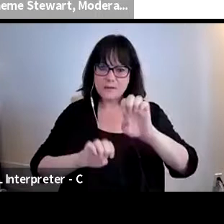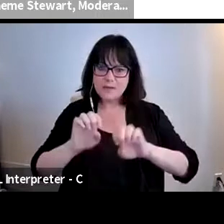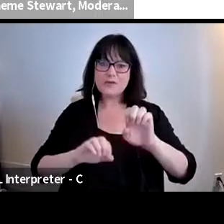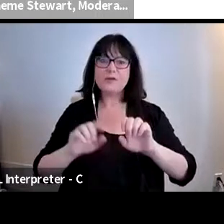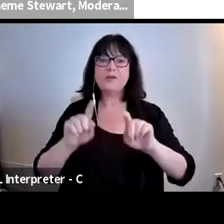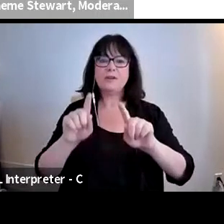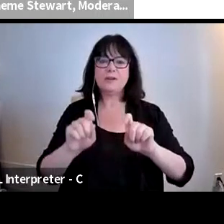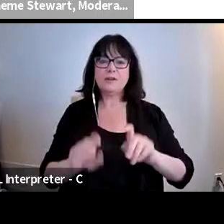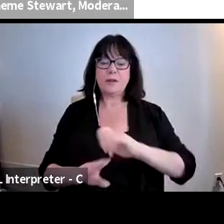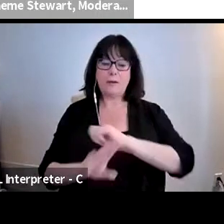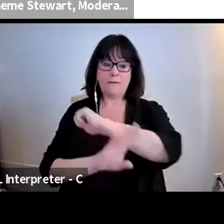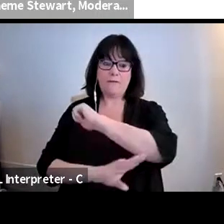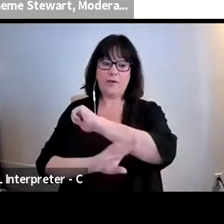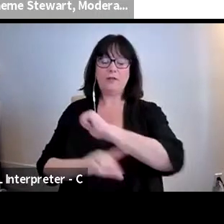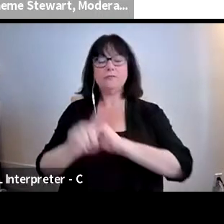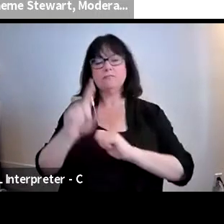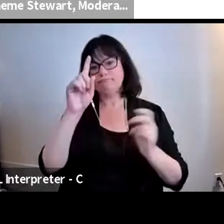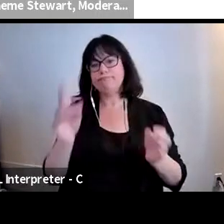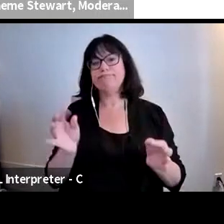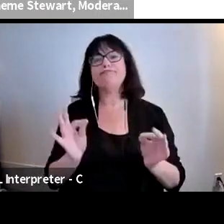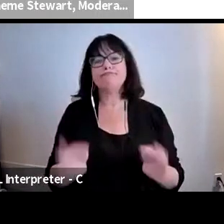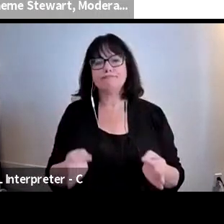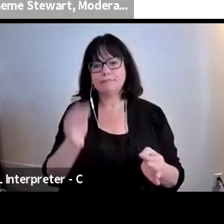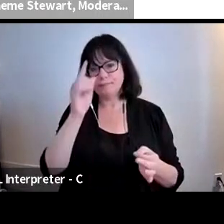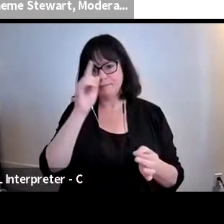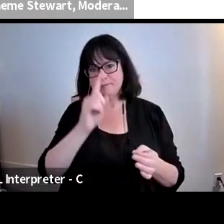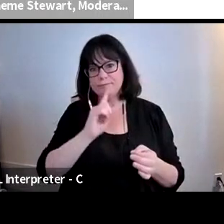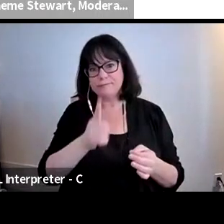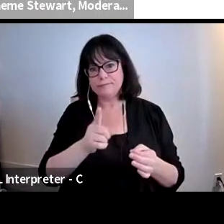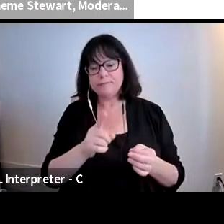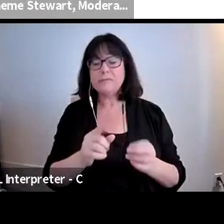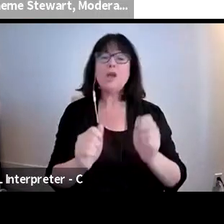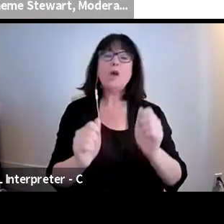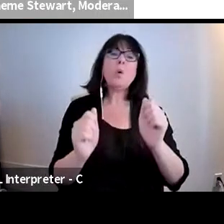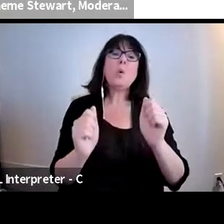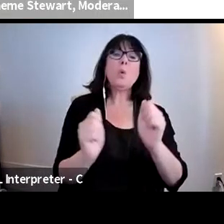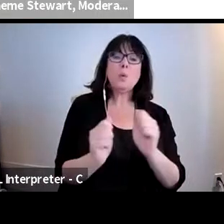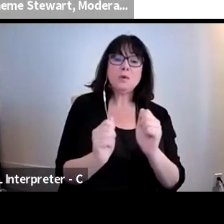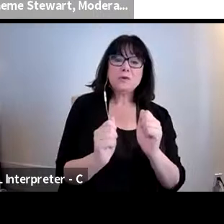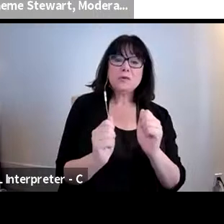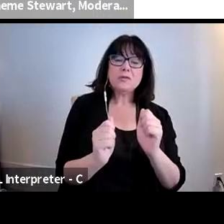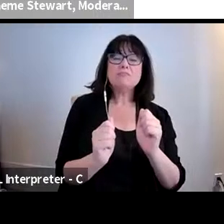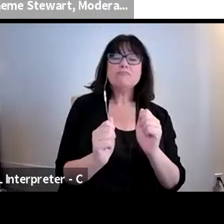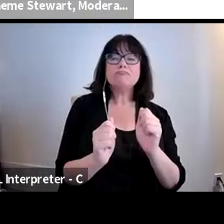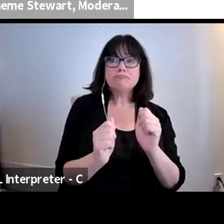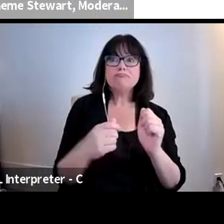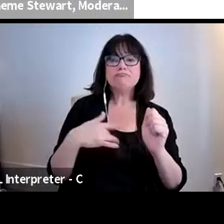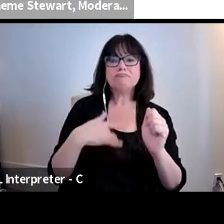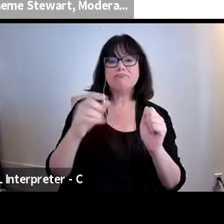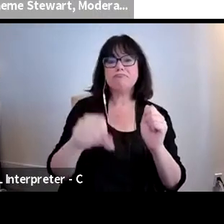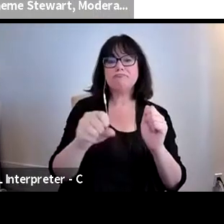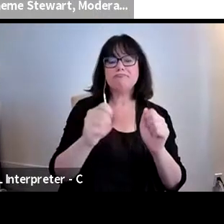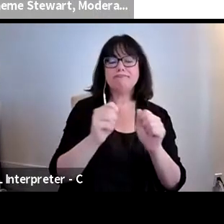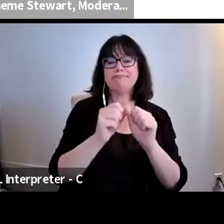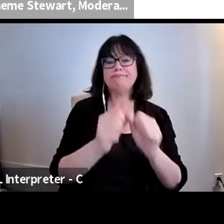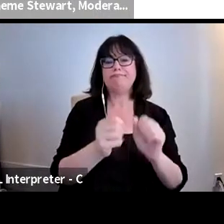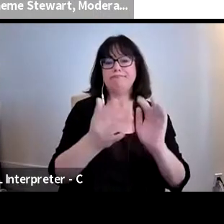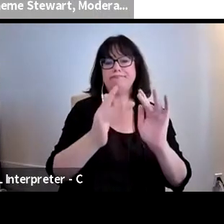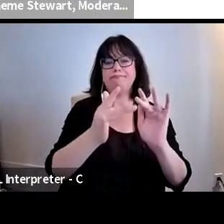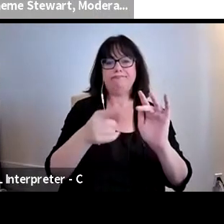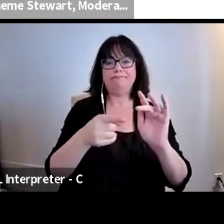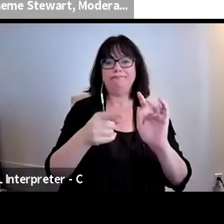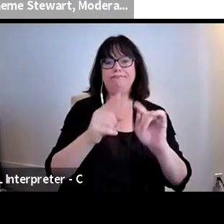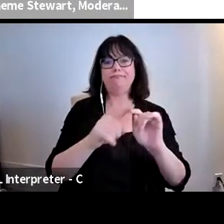fall, certainly, likely for the winter, but I would say the winter is still a little bit hard to predict what kinds of changes we might